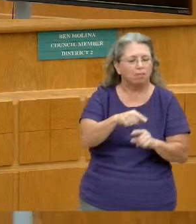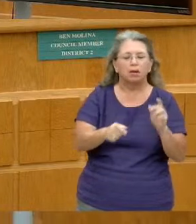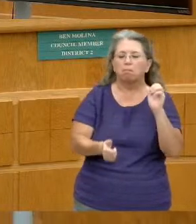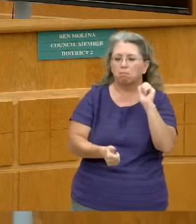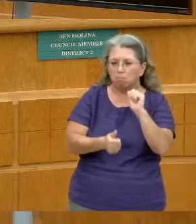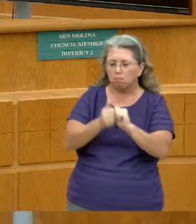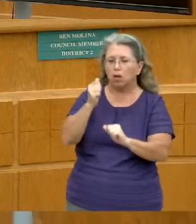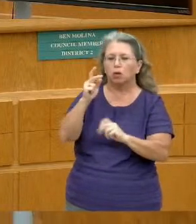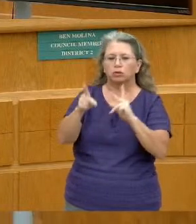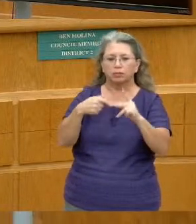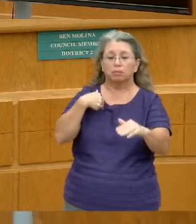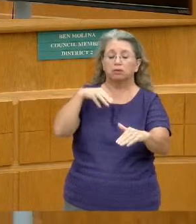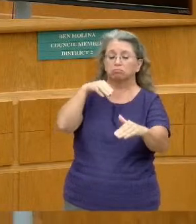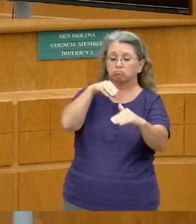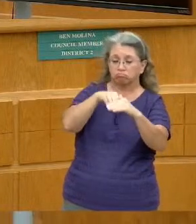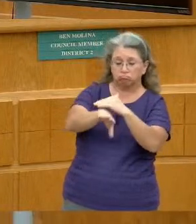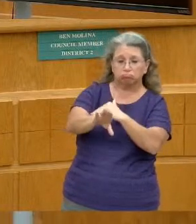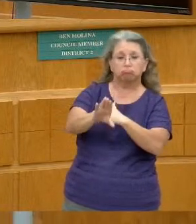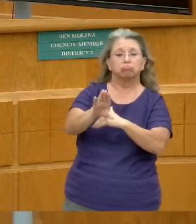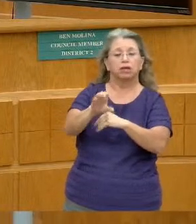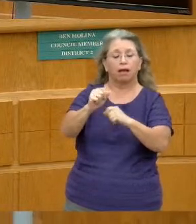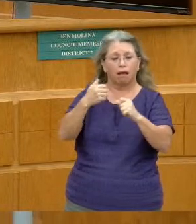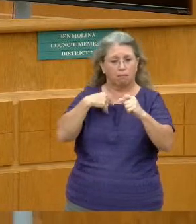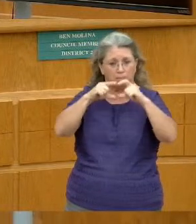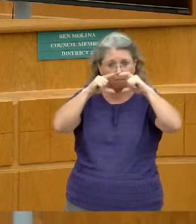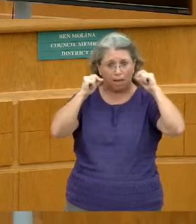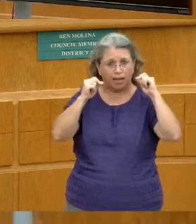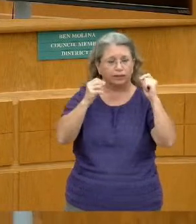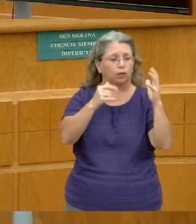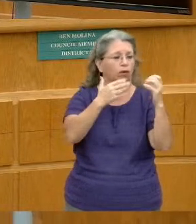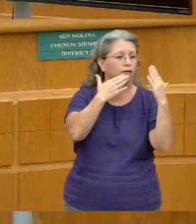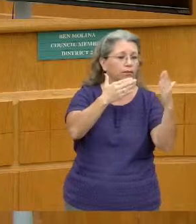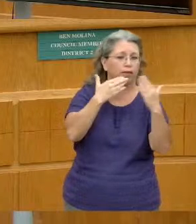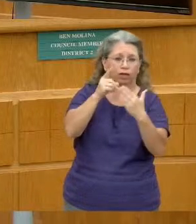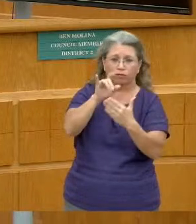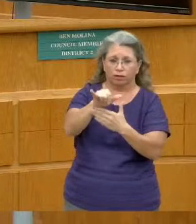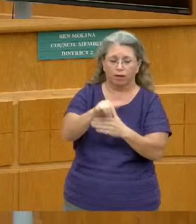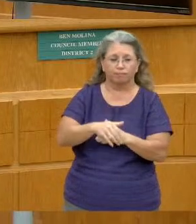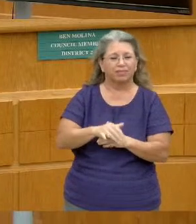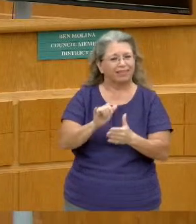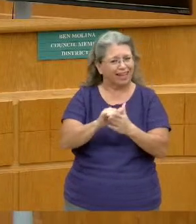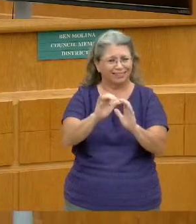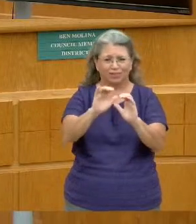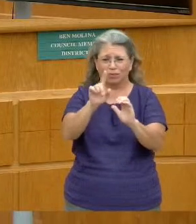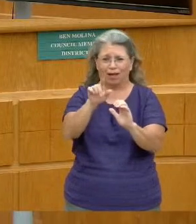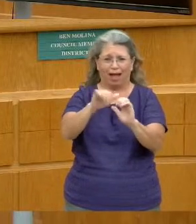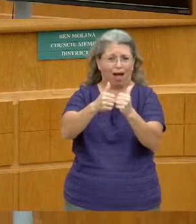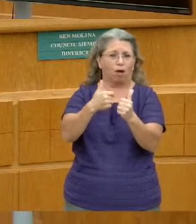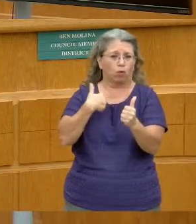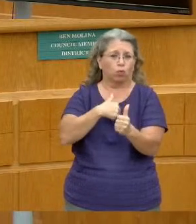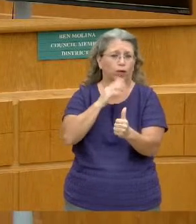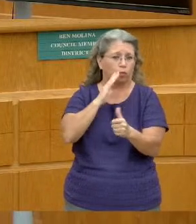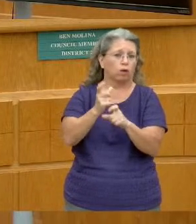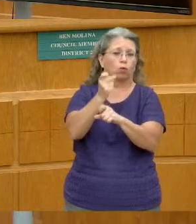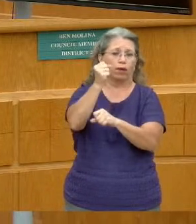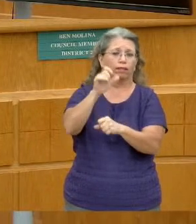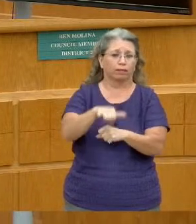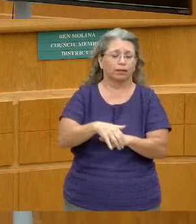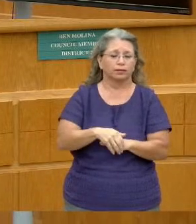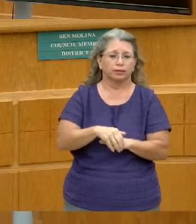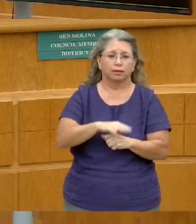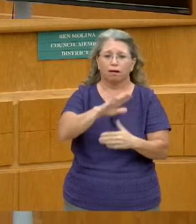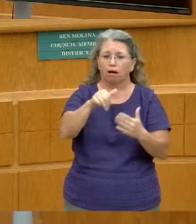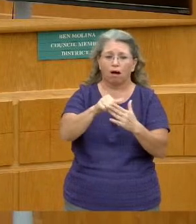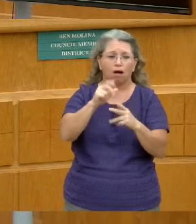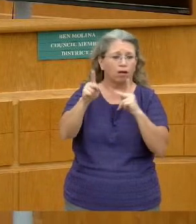masks on, and while in the store they would do that, and we want to say thank you for that. And this really is the way we're going to win this thing, is all getting together and pulling